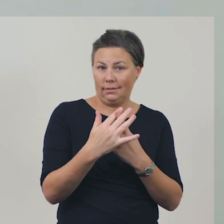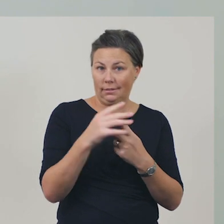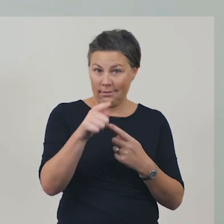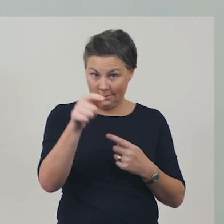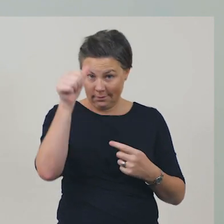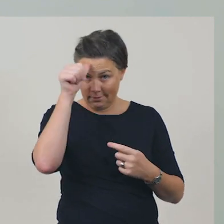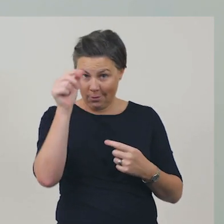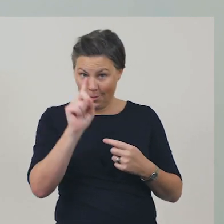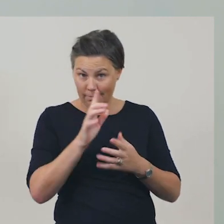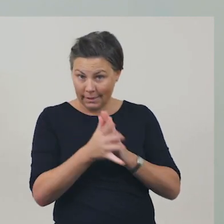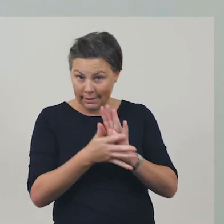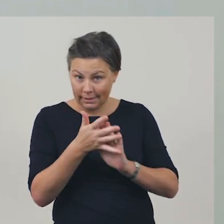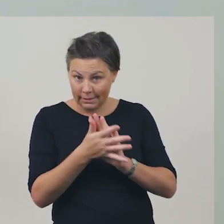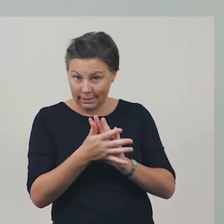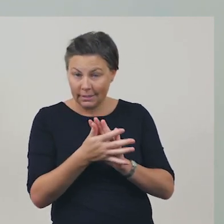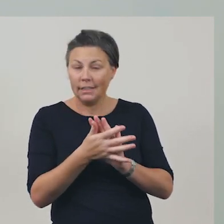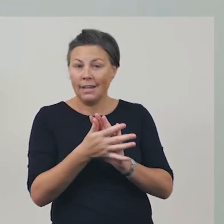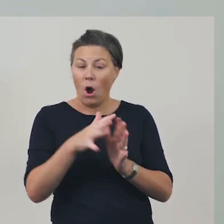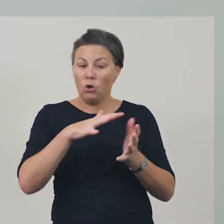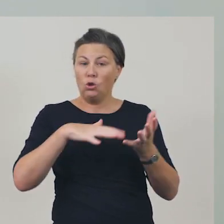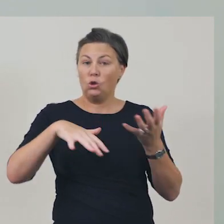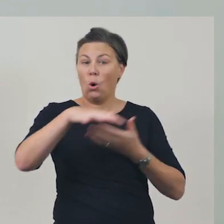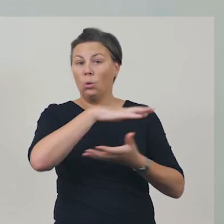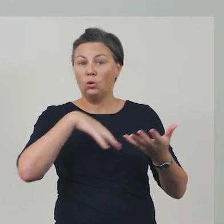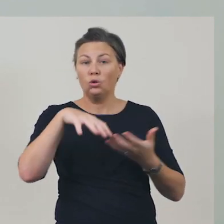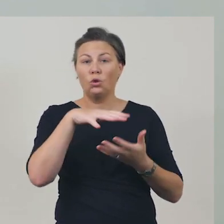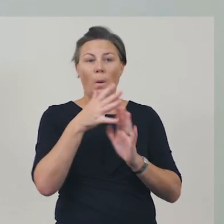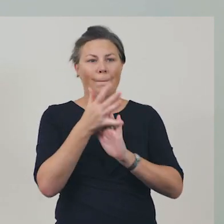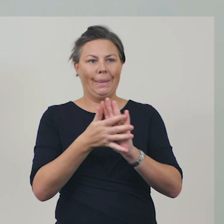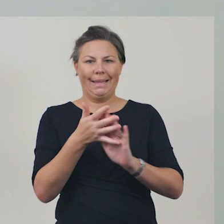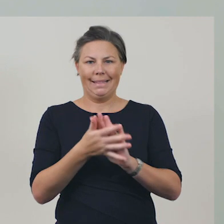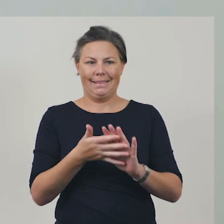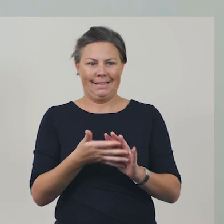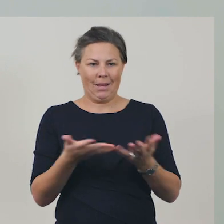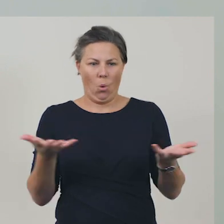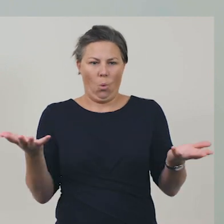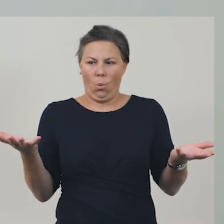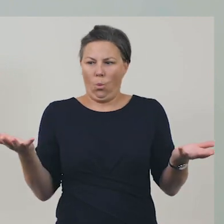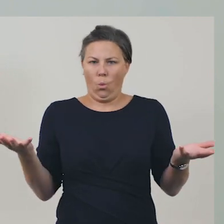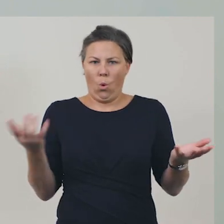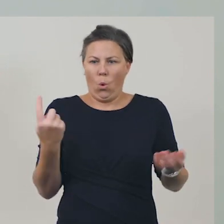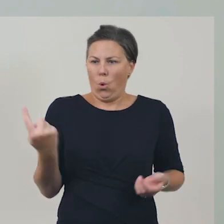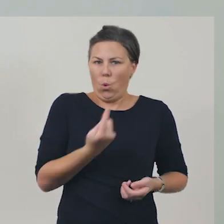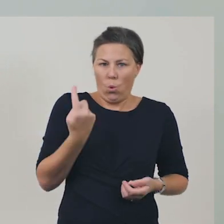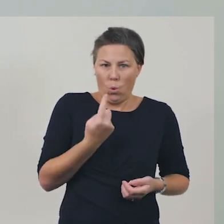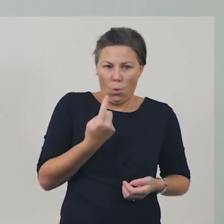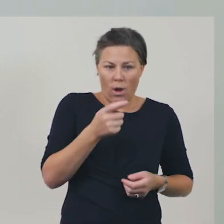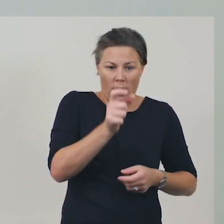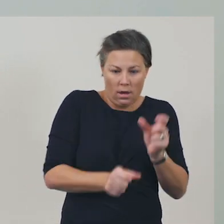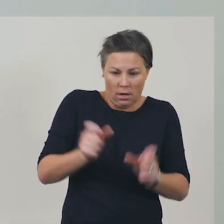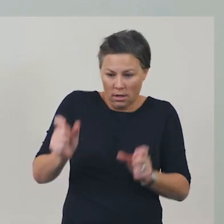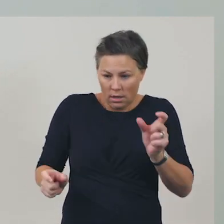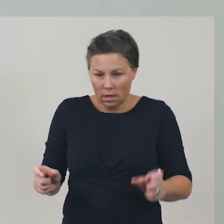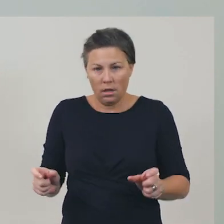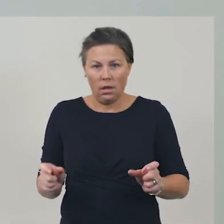That's right. The social context is the situation in which the text is written, who the author and characters are, and